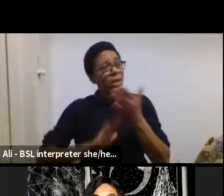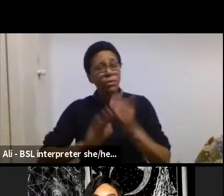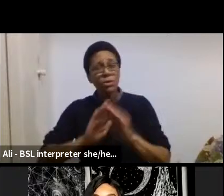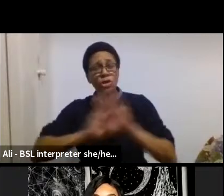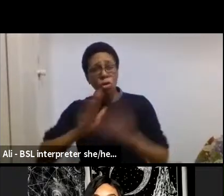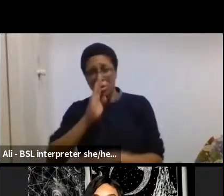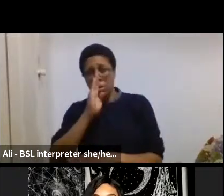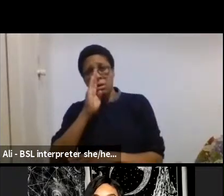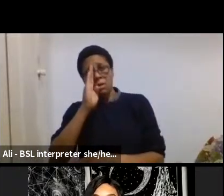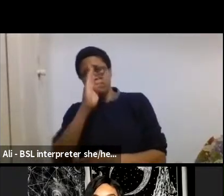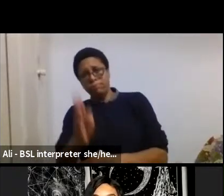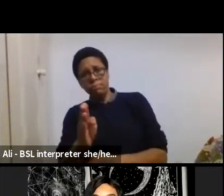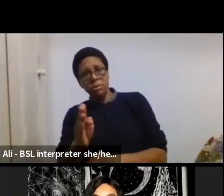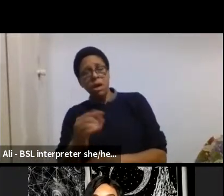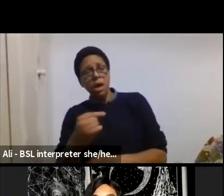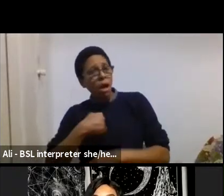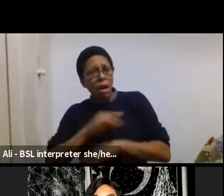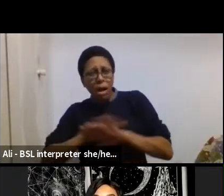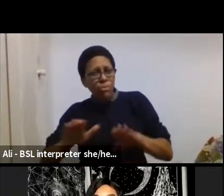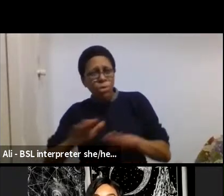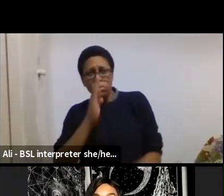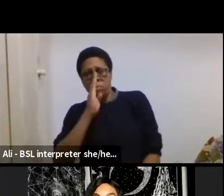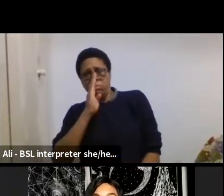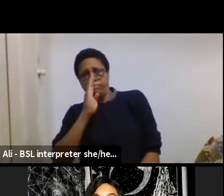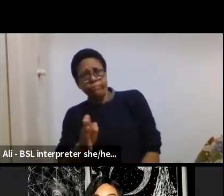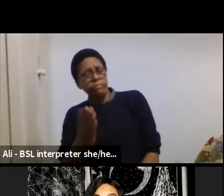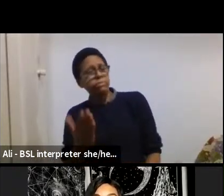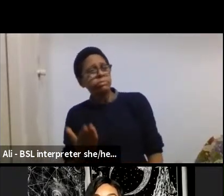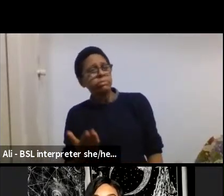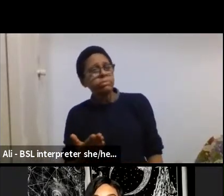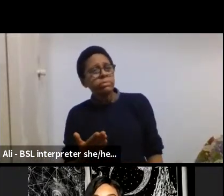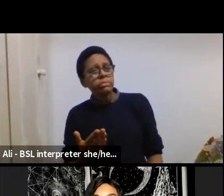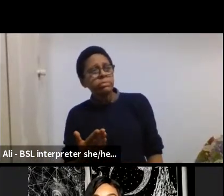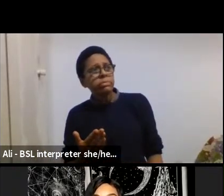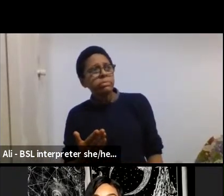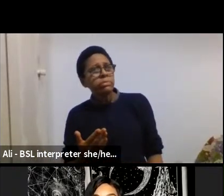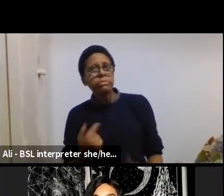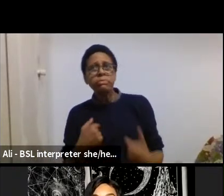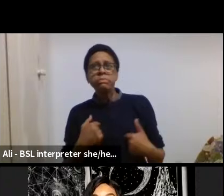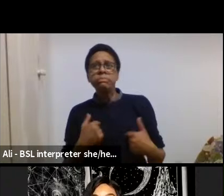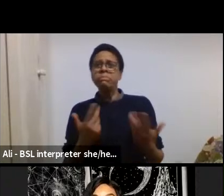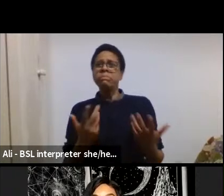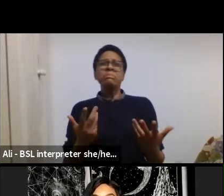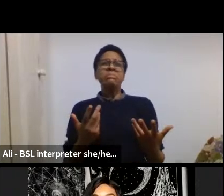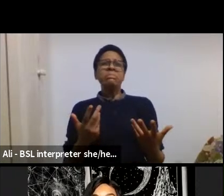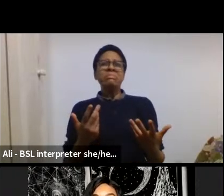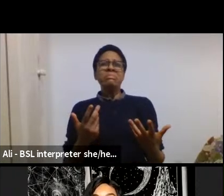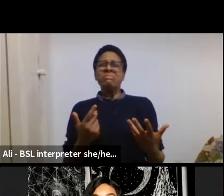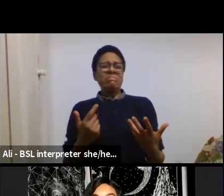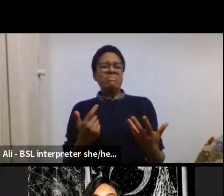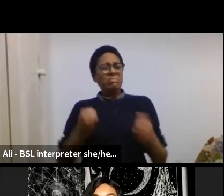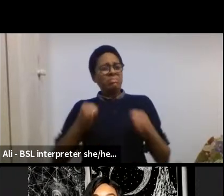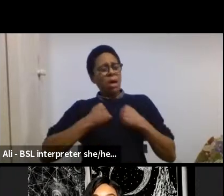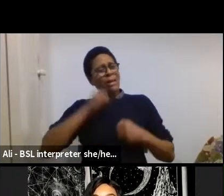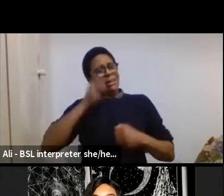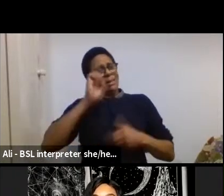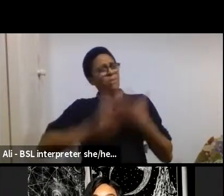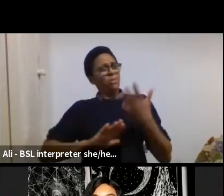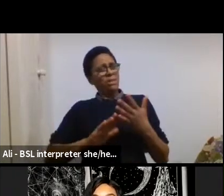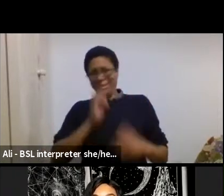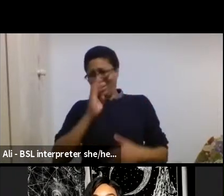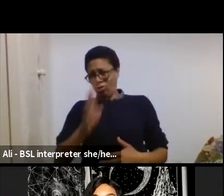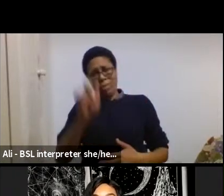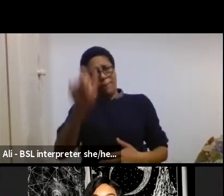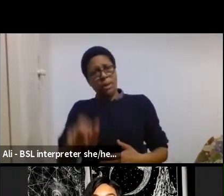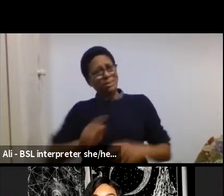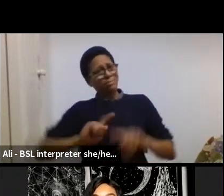not heterosexual in any way. I don't have the same experience as a straight person. And